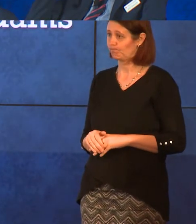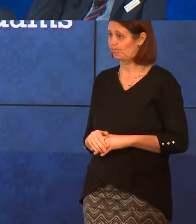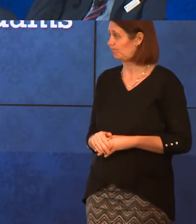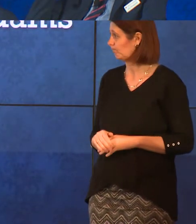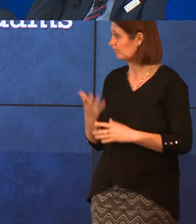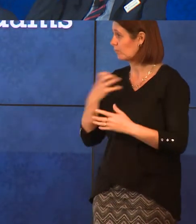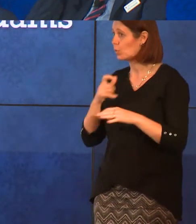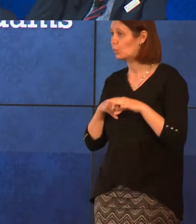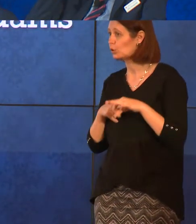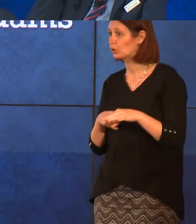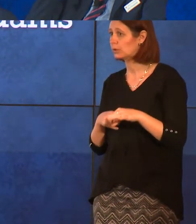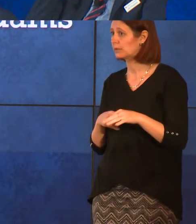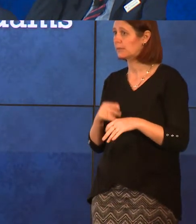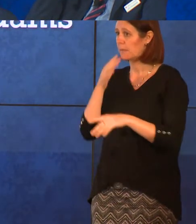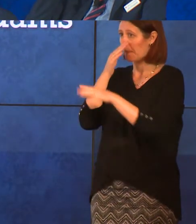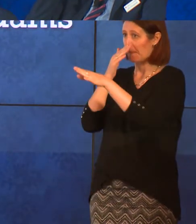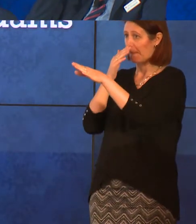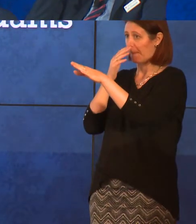Any more questions? Okay.